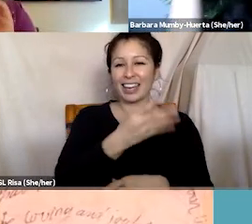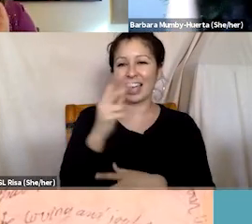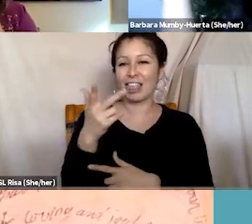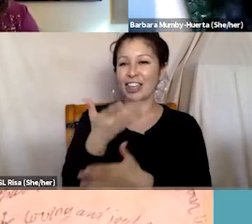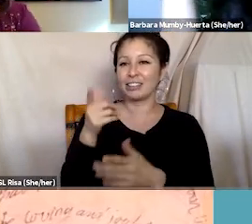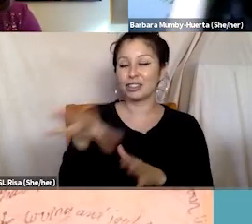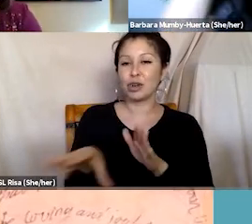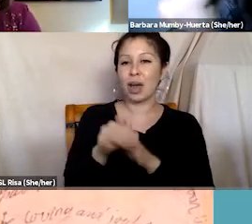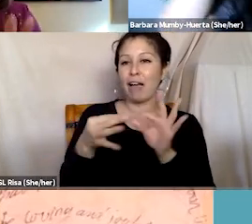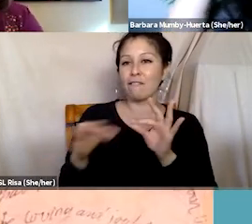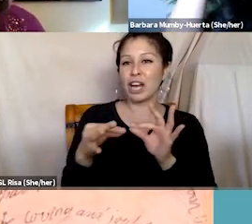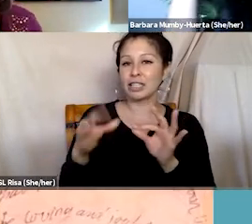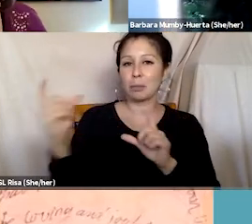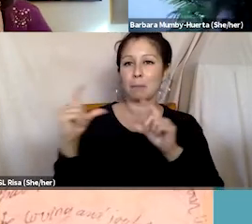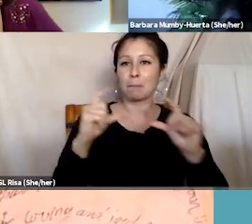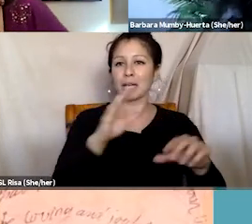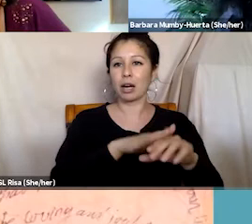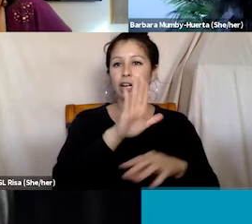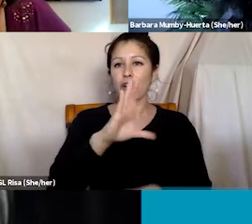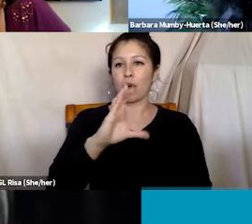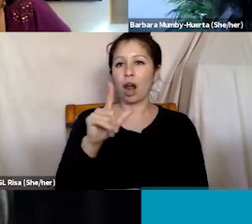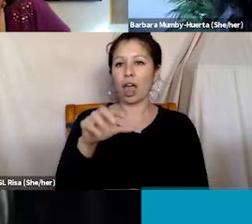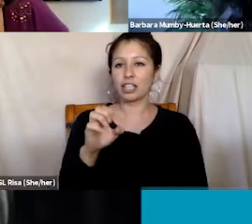is you add the phrase to your collage. Next slide.